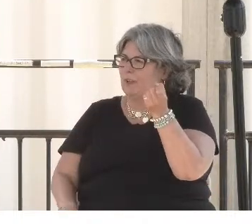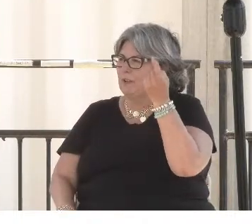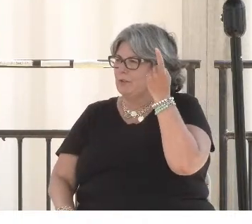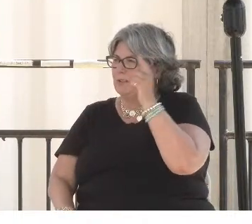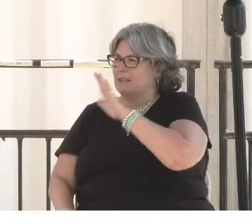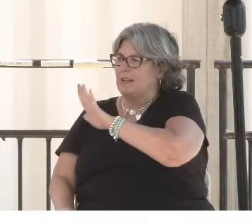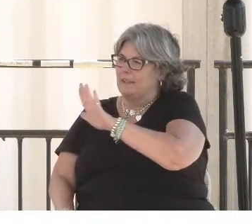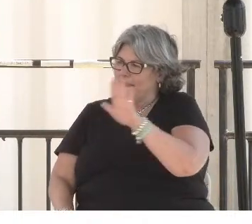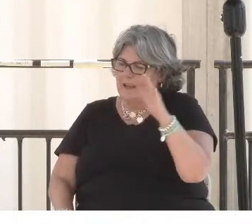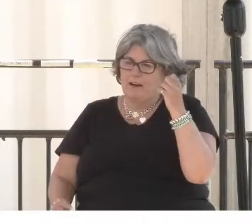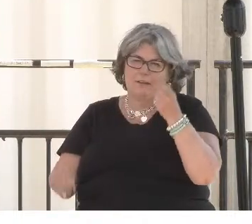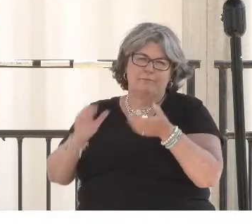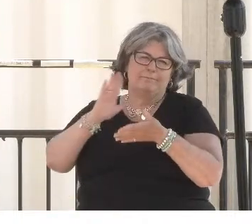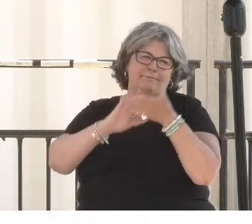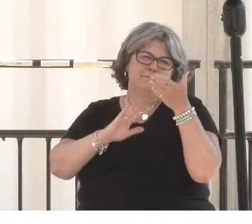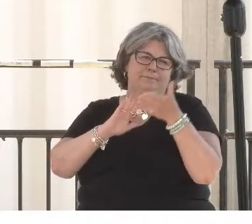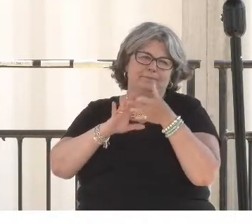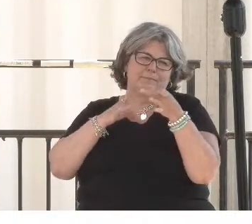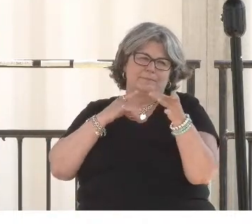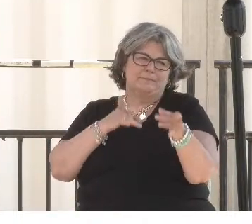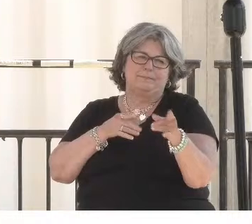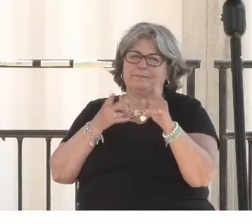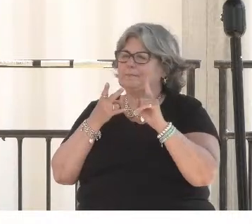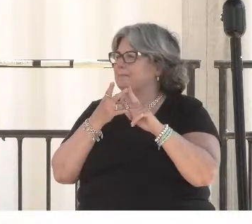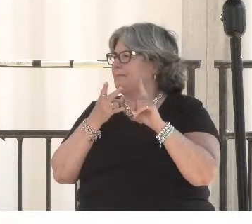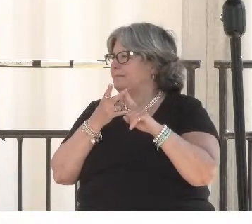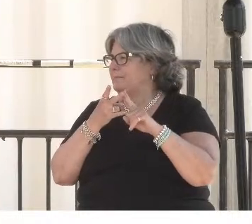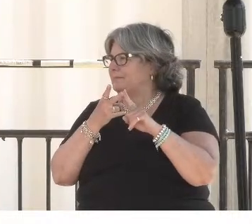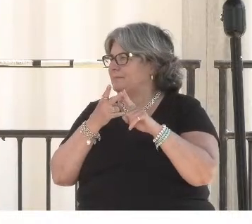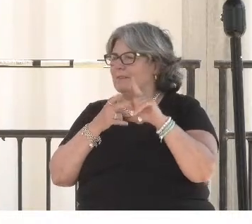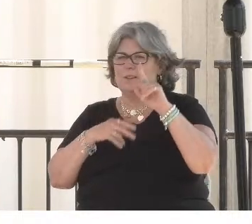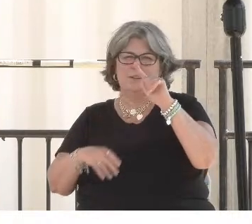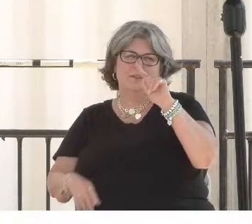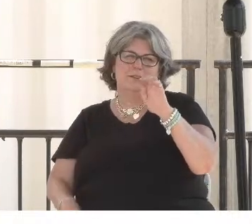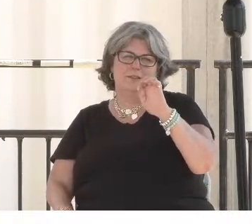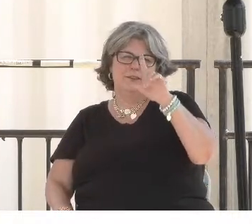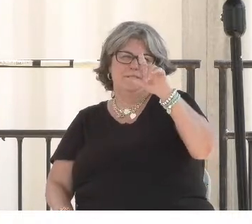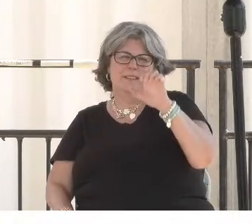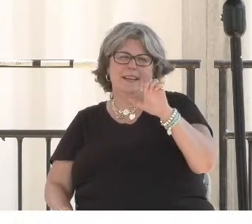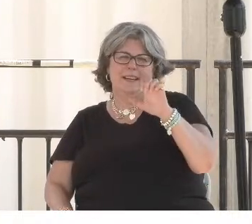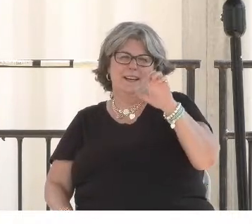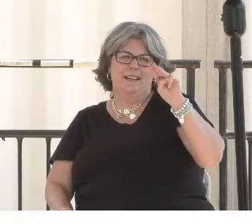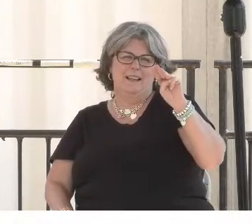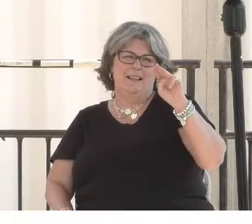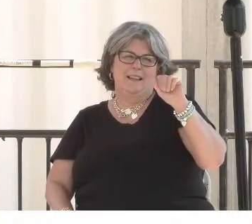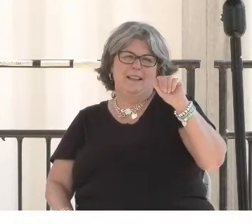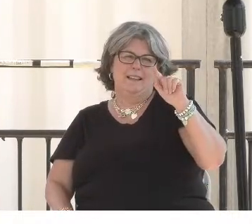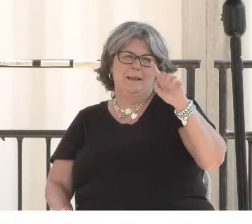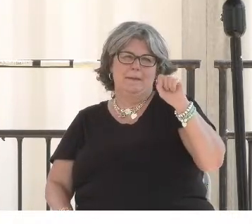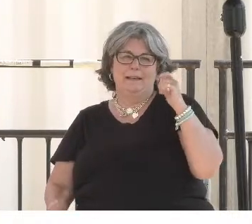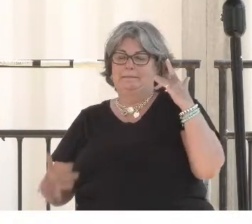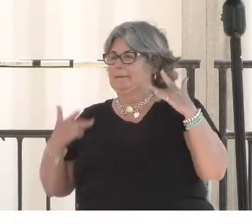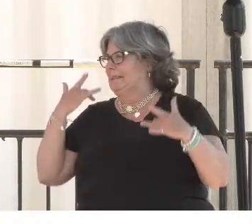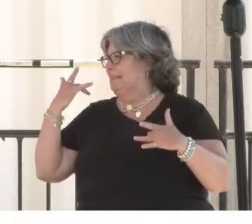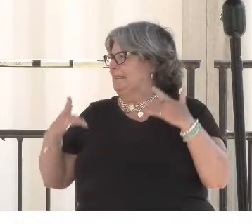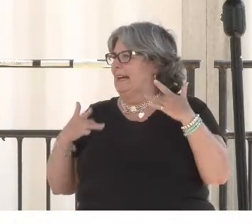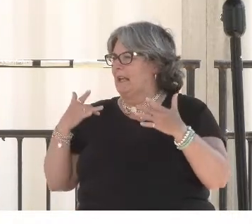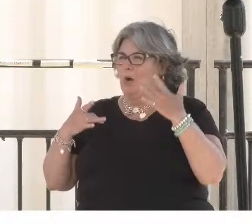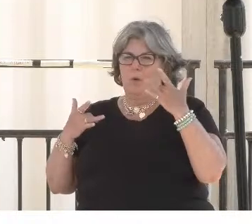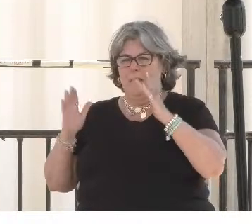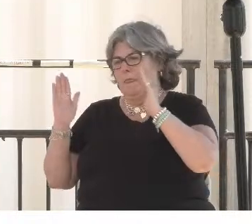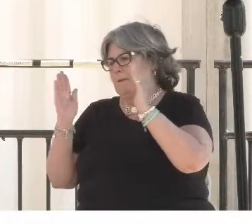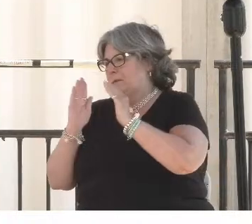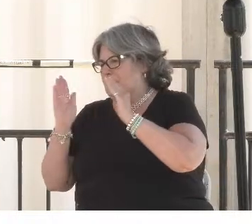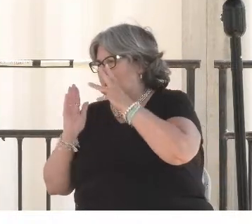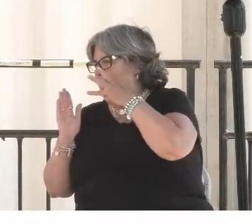their vehicles operate and efficiencies through telematics, we were so excited, because suddenly this small little